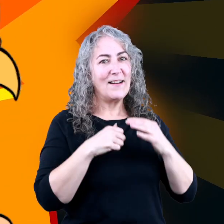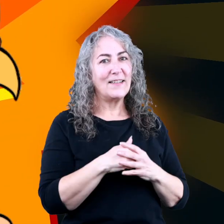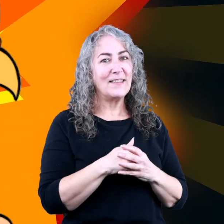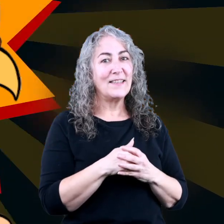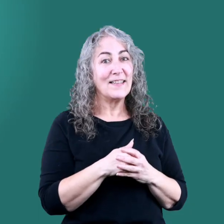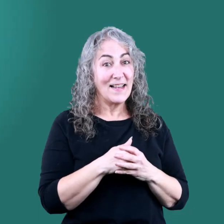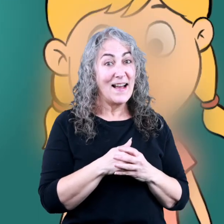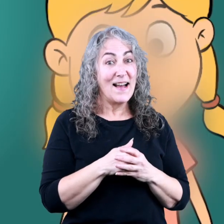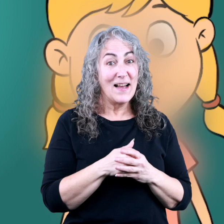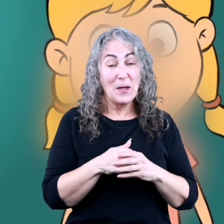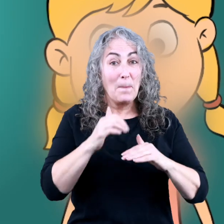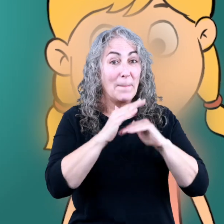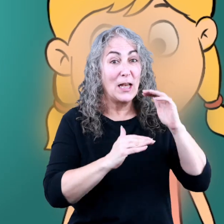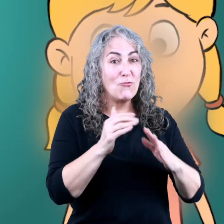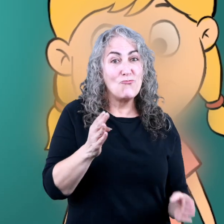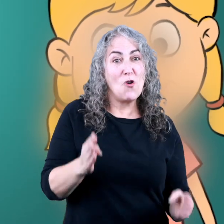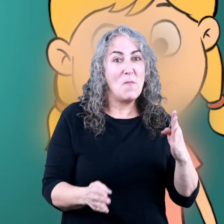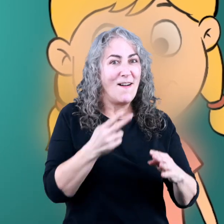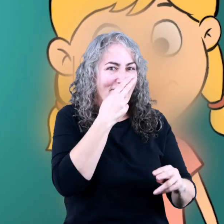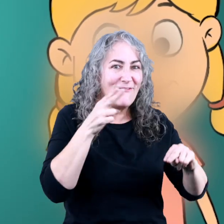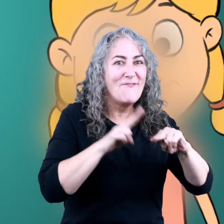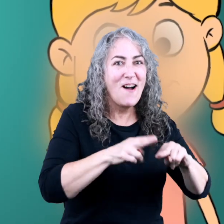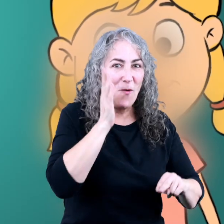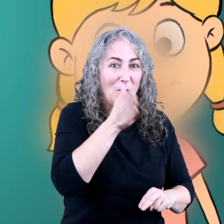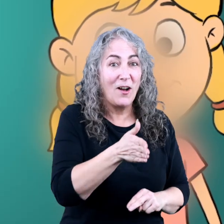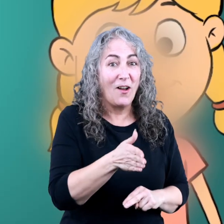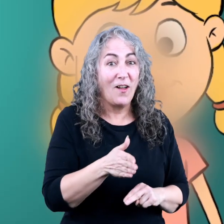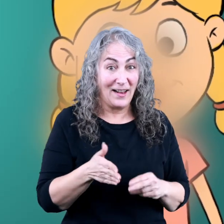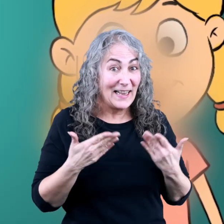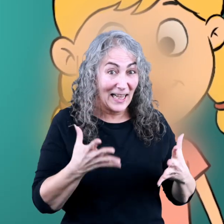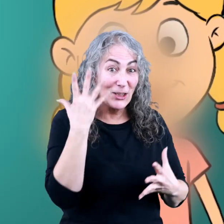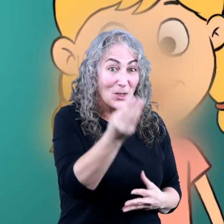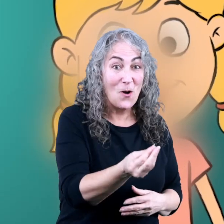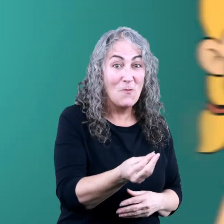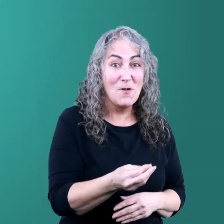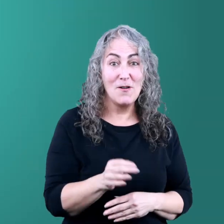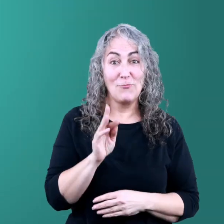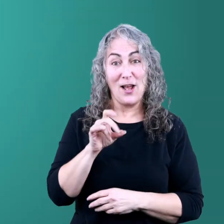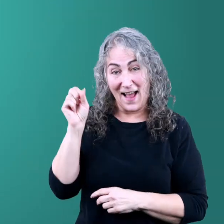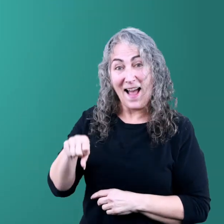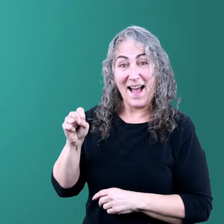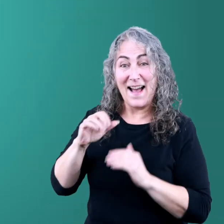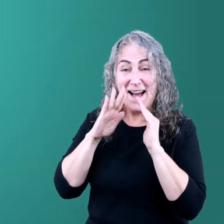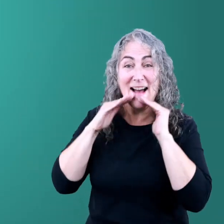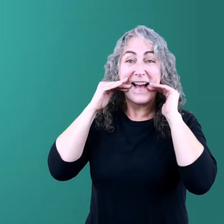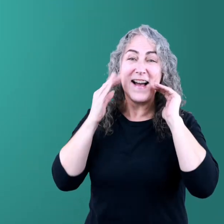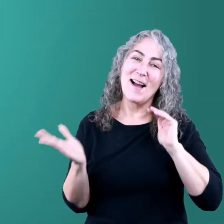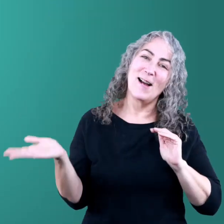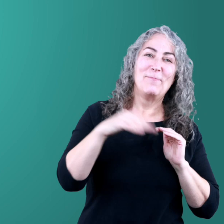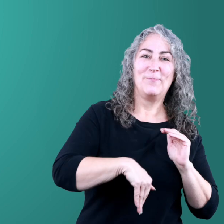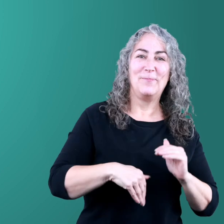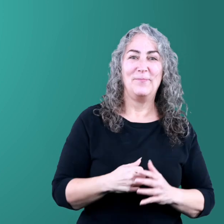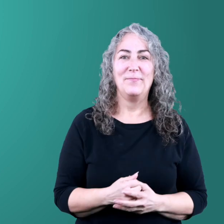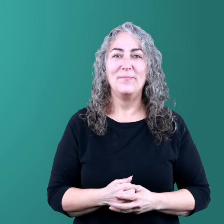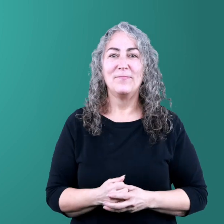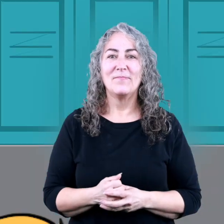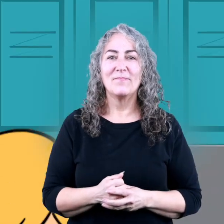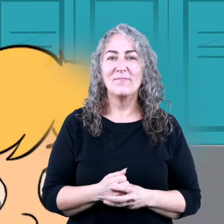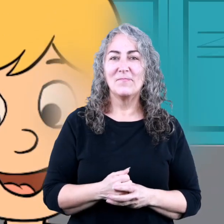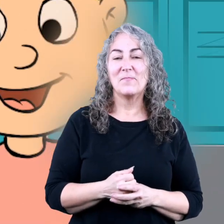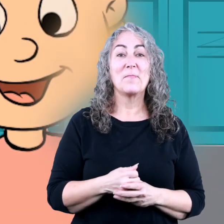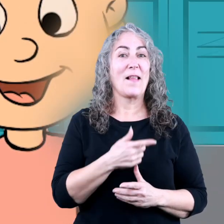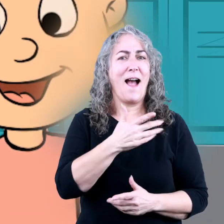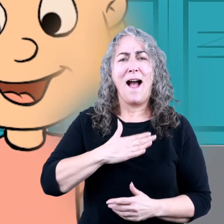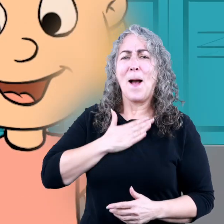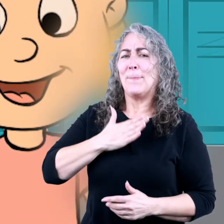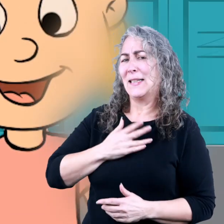smiled. "Building a robot would be fun." "Great! Let's go!" Bradley grinned back. He